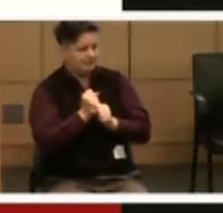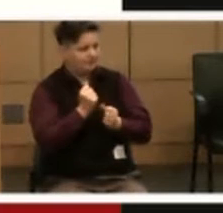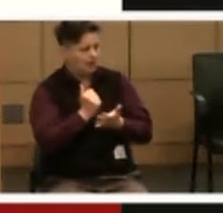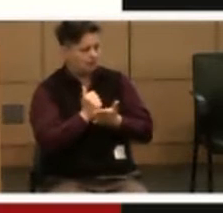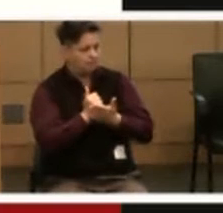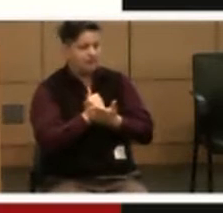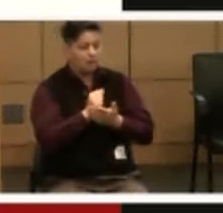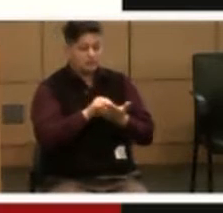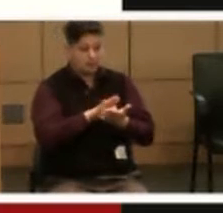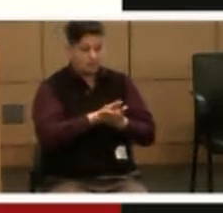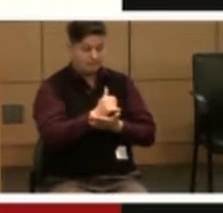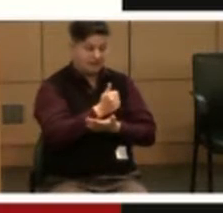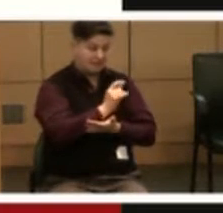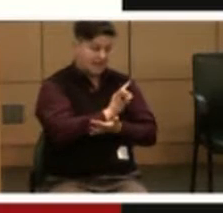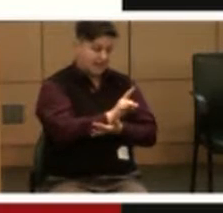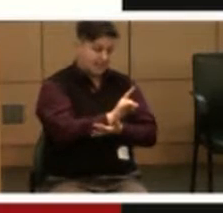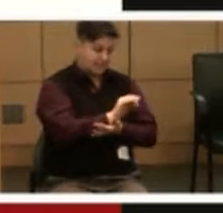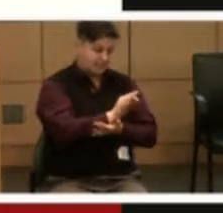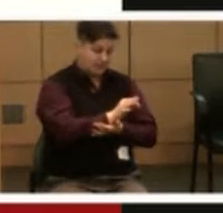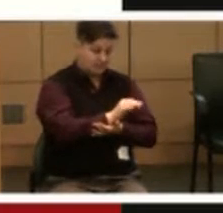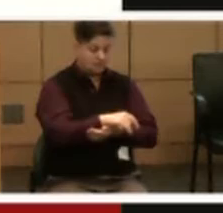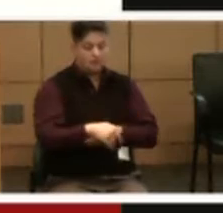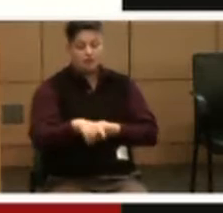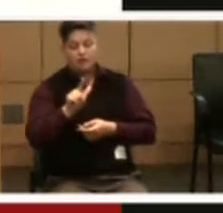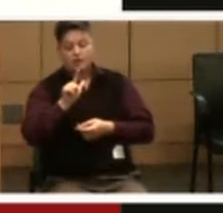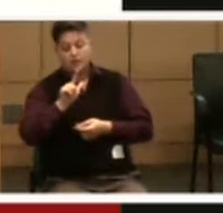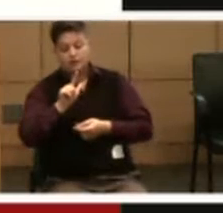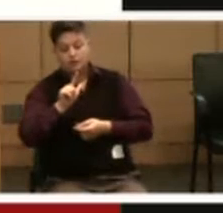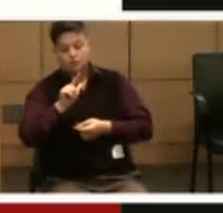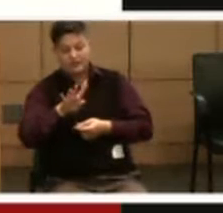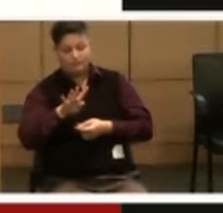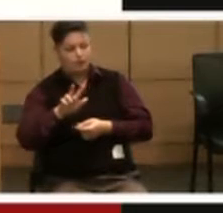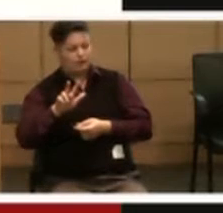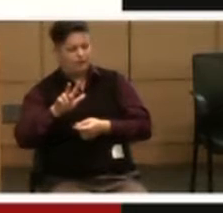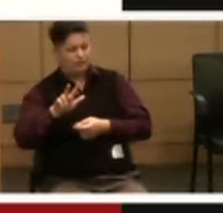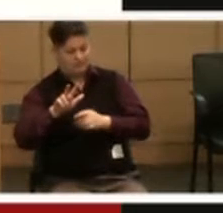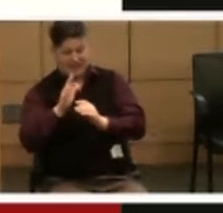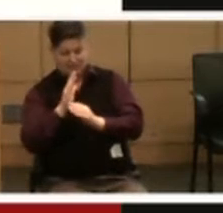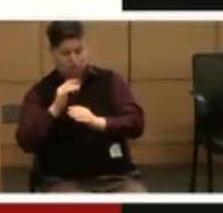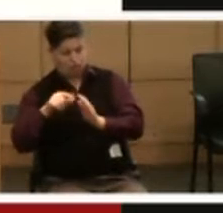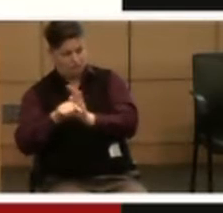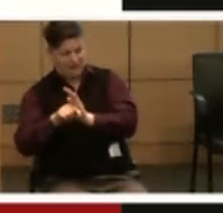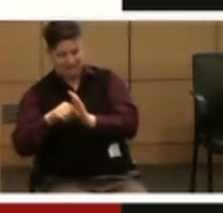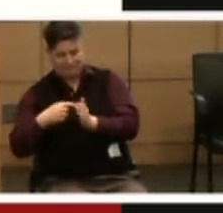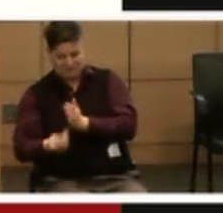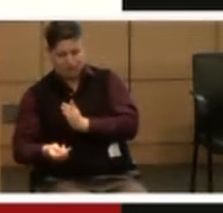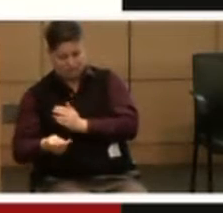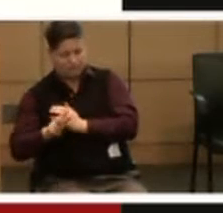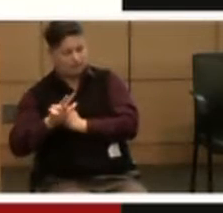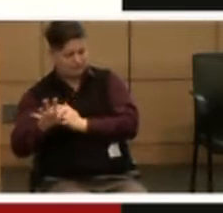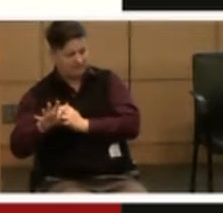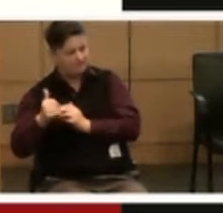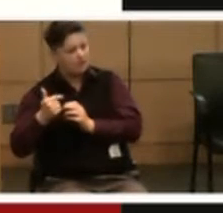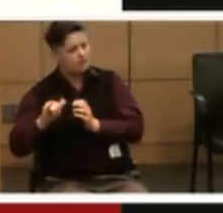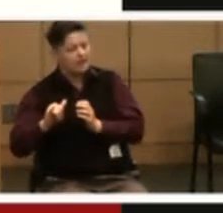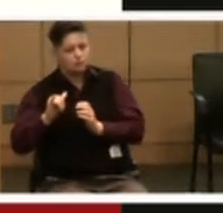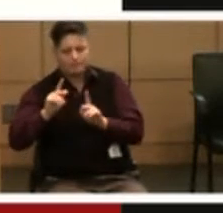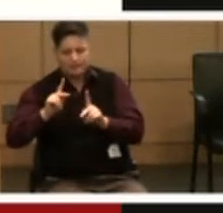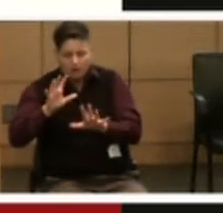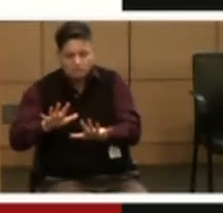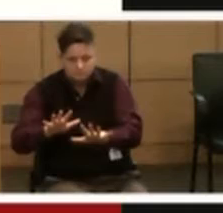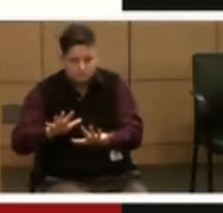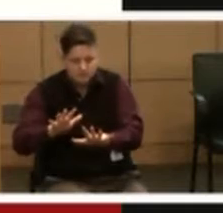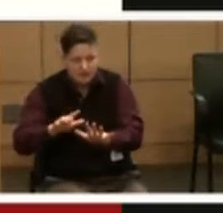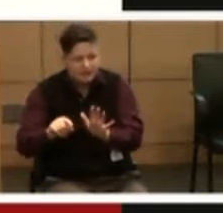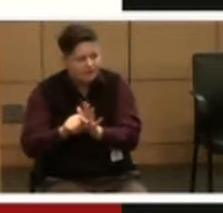90s. And the 24 to 35% grade failures compared to 3% nationally, I think, is what captured a lot of people's